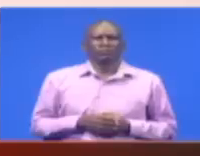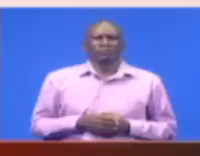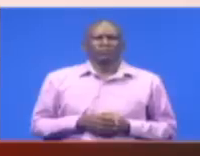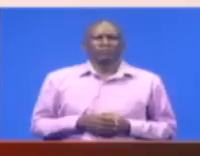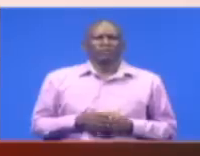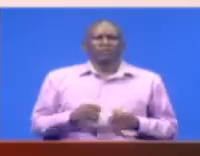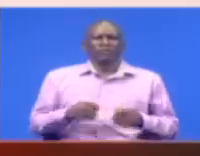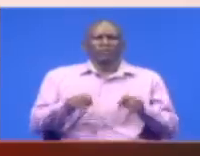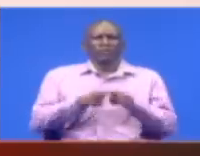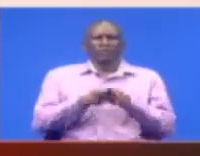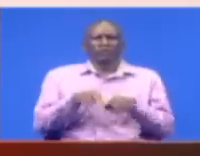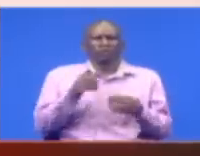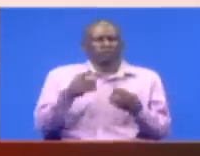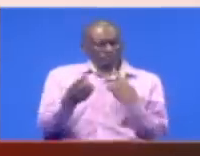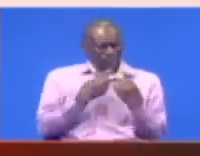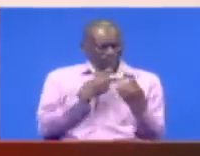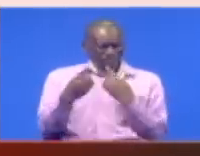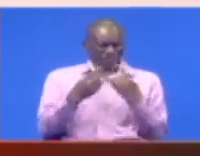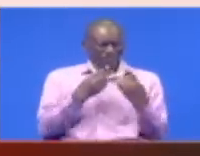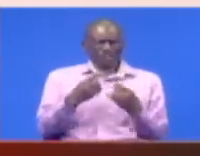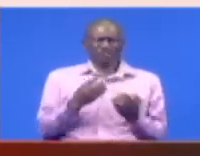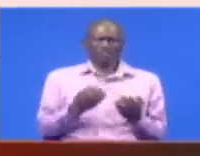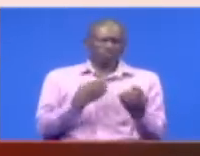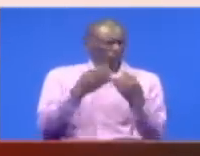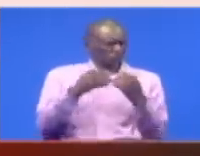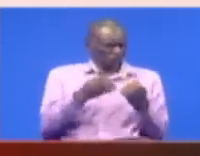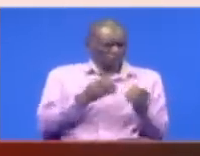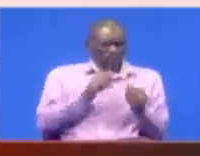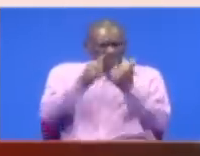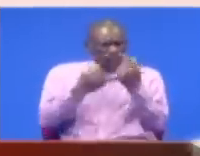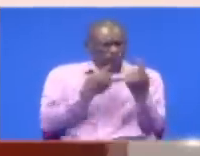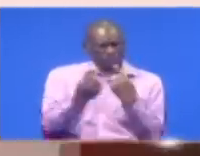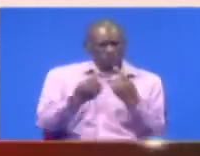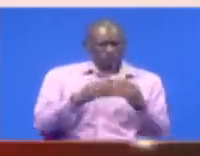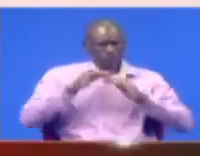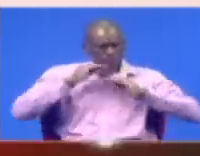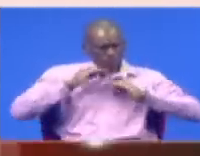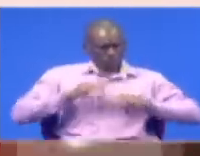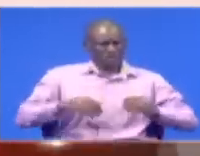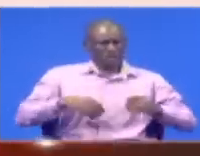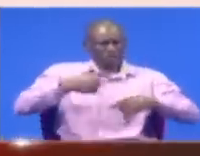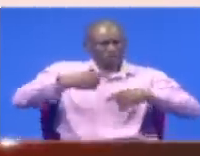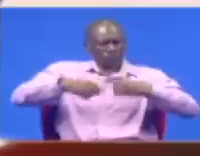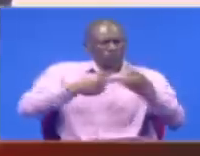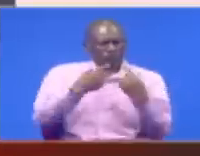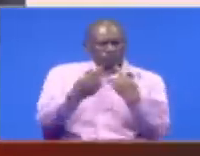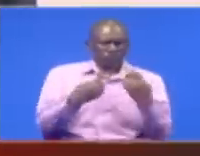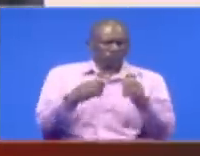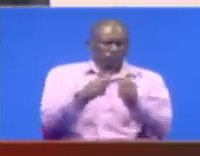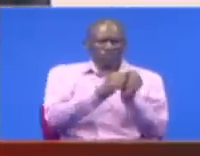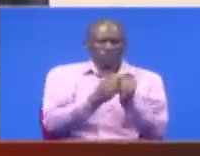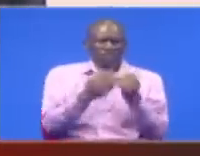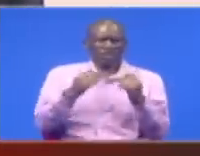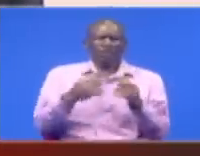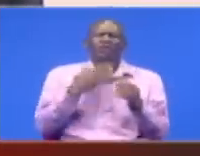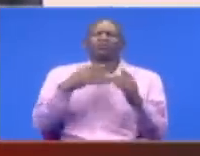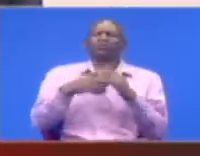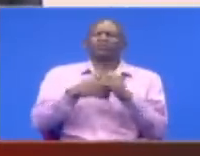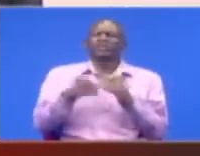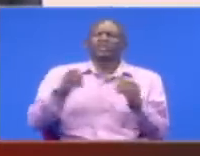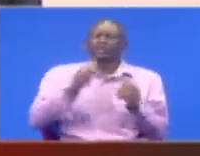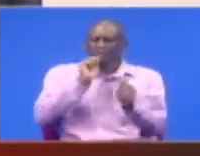Otherwise, it's supposed to be a conversation, Senior Counsel, so should all relax and have the conversation. So I'll kick off the